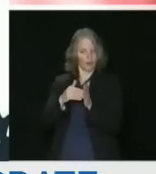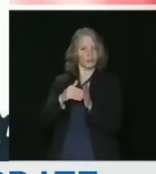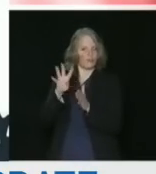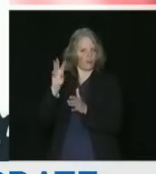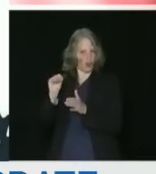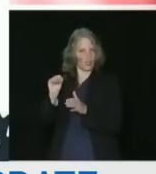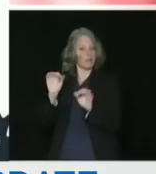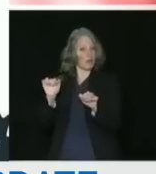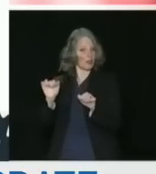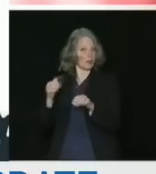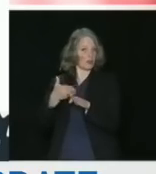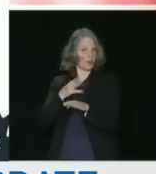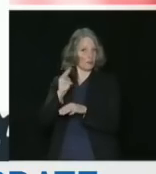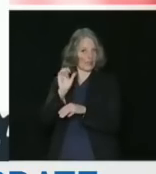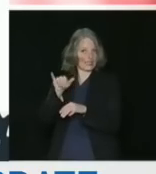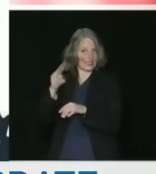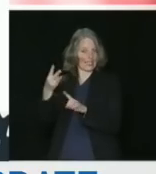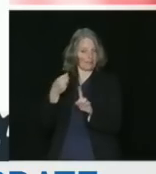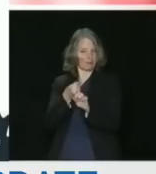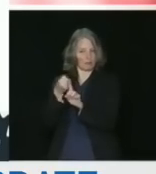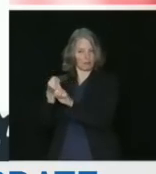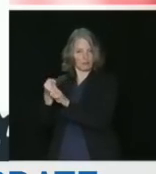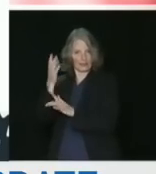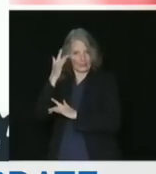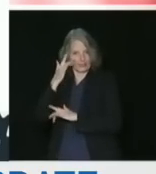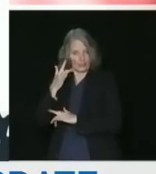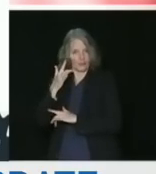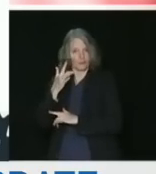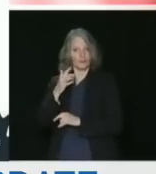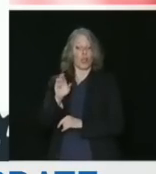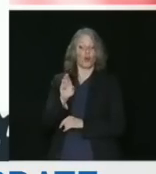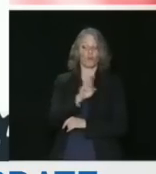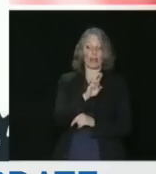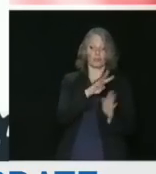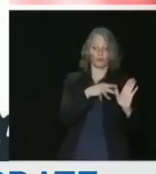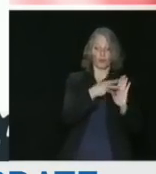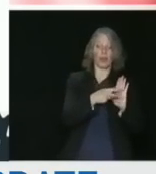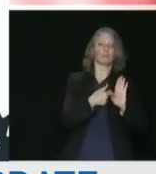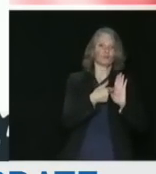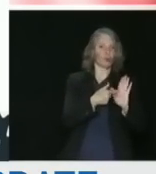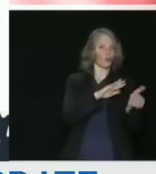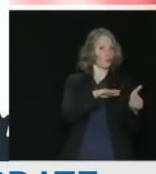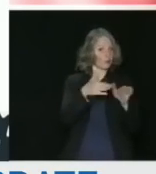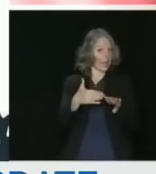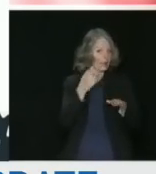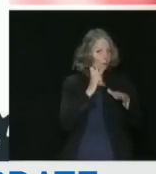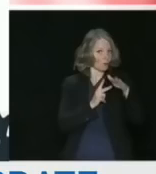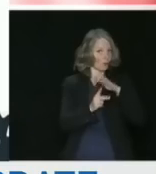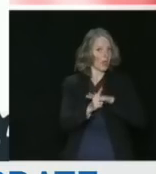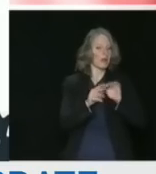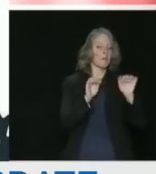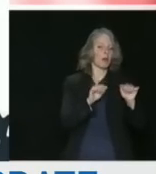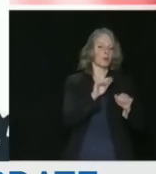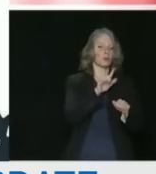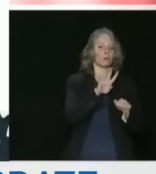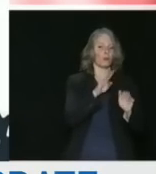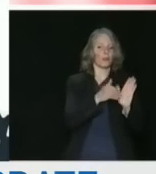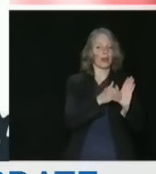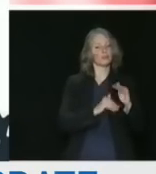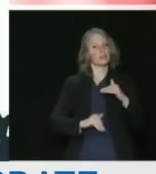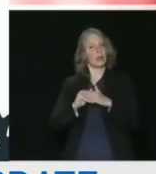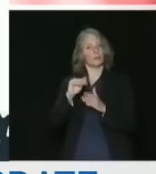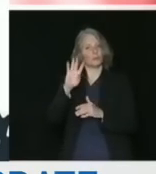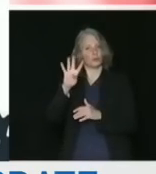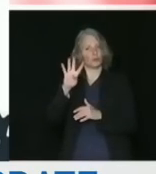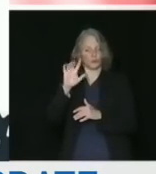1,281,040 by May the 2nd. The graph on the right shows the predicted number of deaths could be in the range of 24,000 to